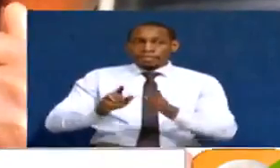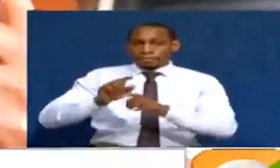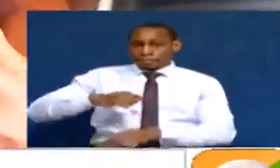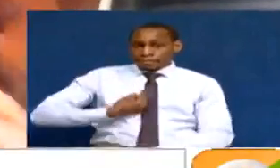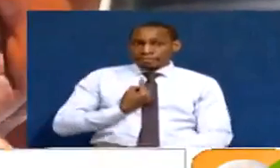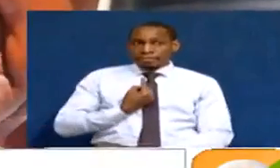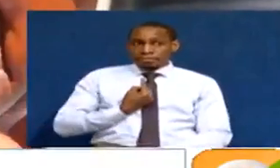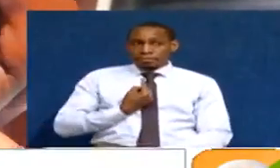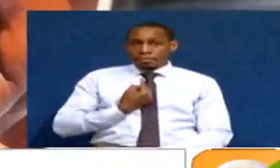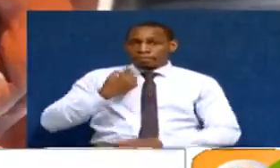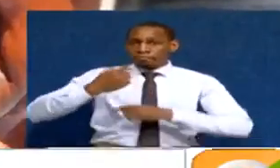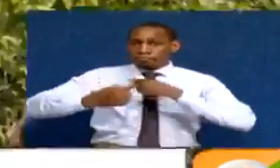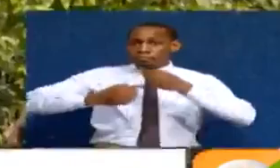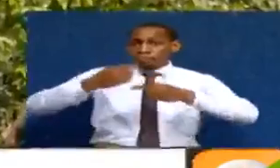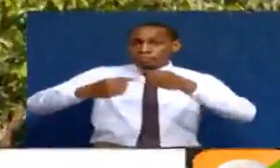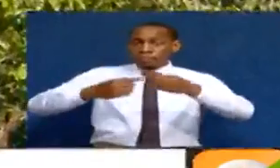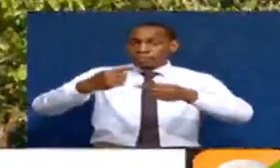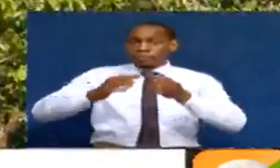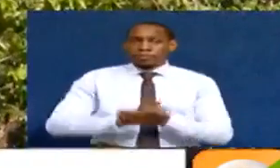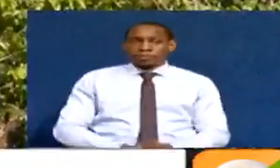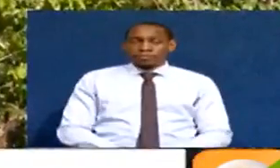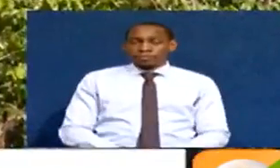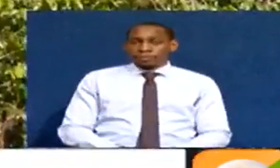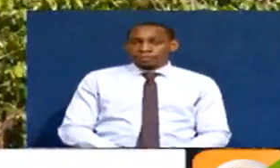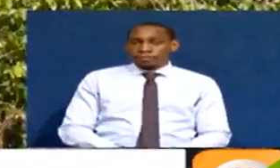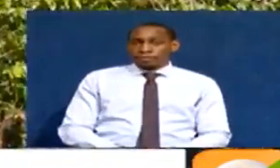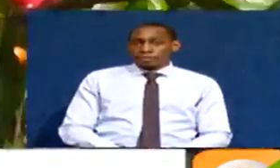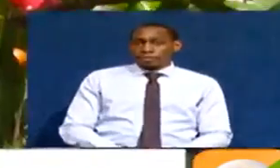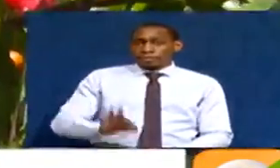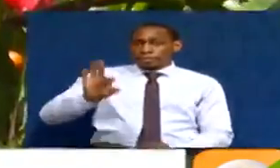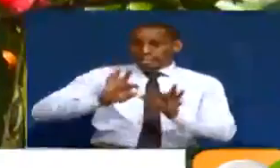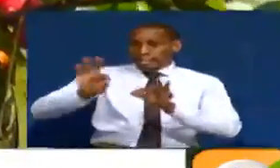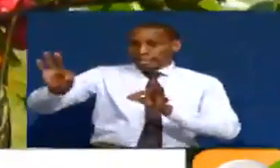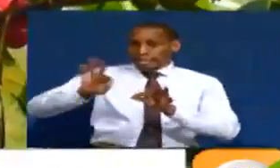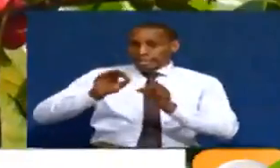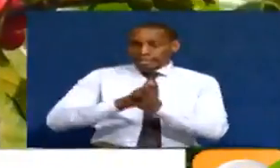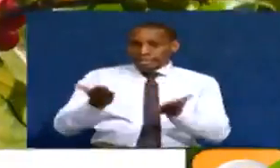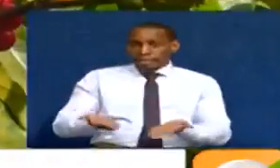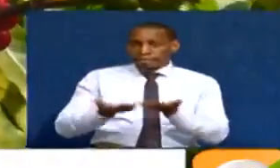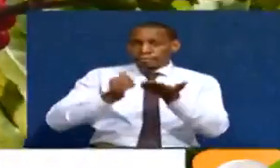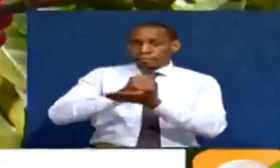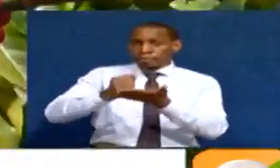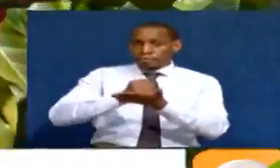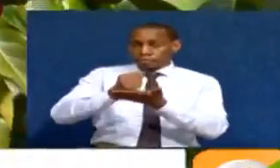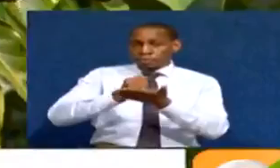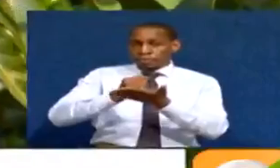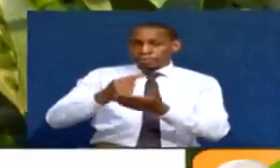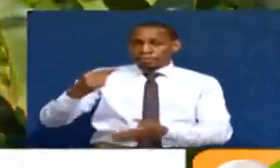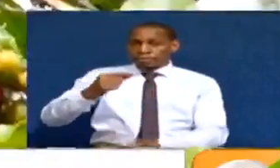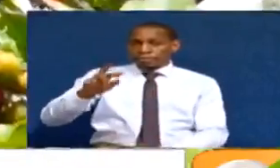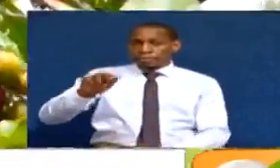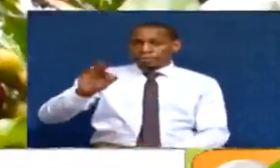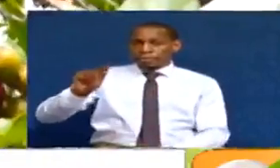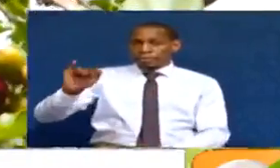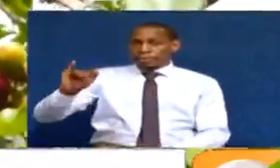mimi nimekuwa nikiendesha. With nearly 3 acres, he has improved the crop using grafting, a method